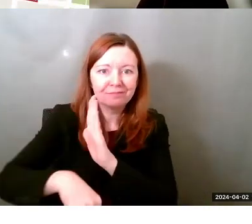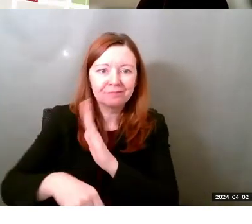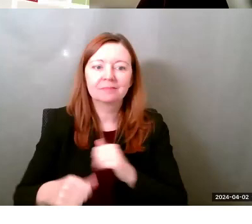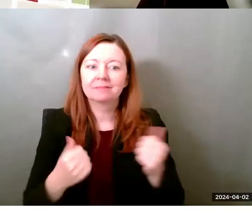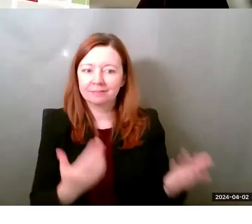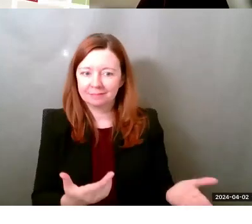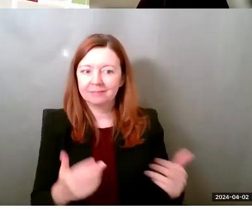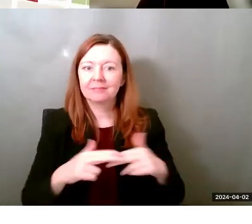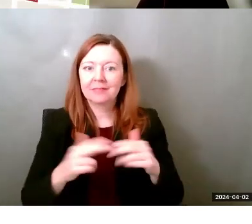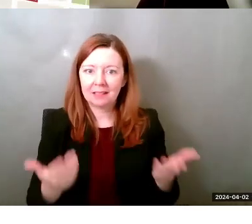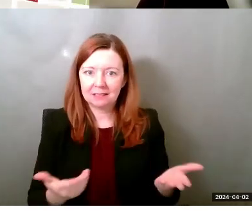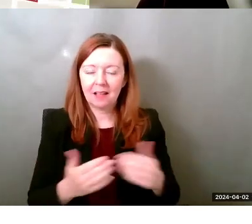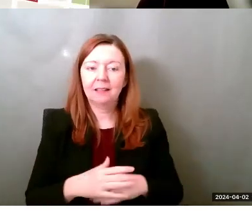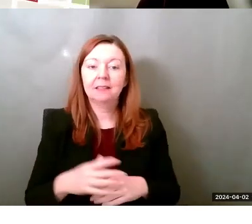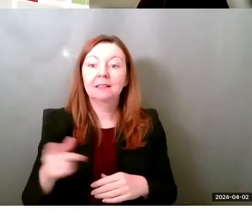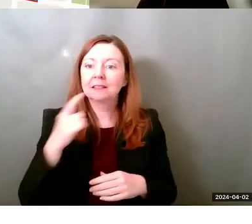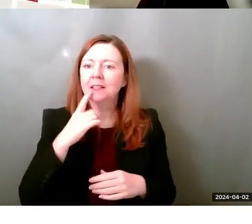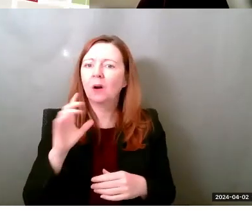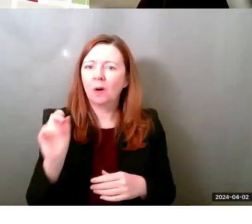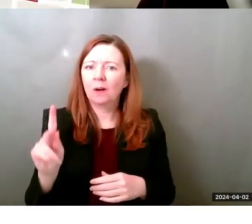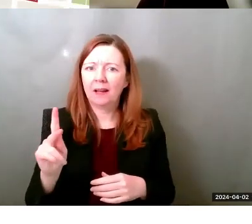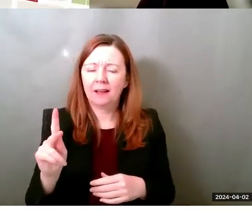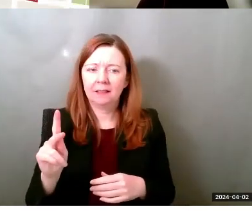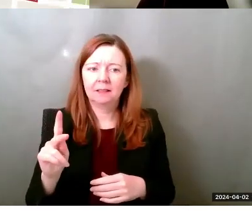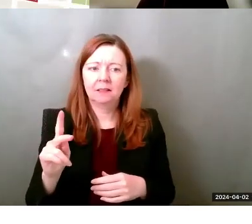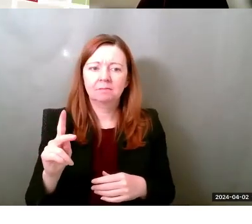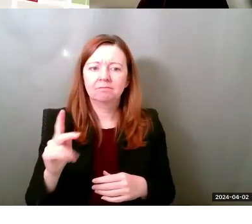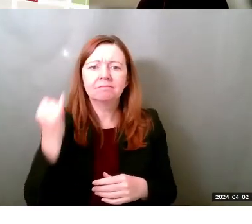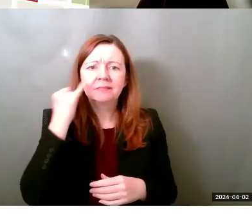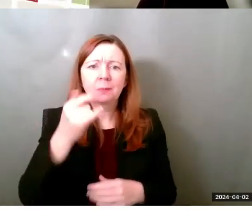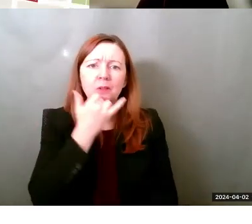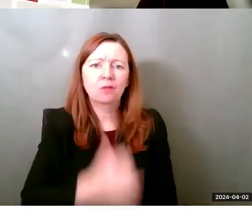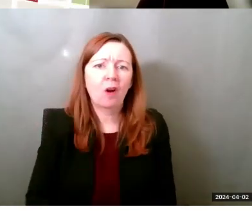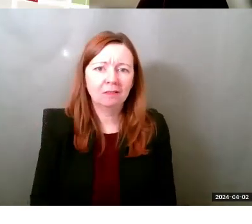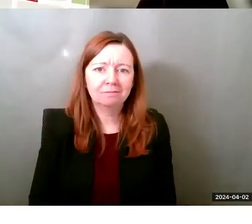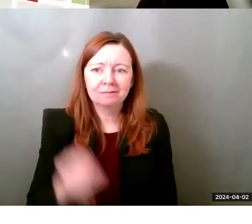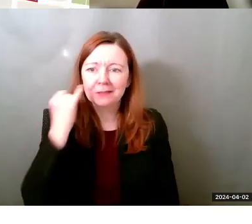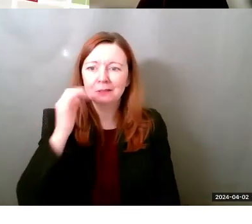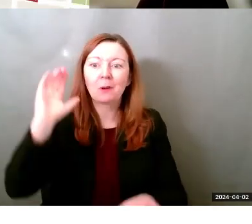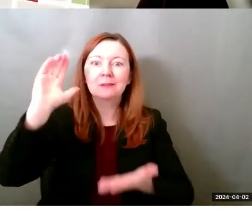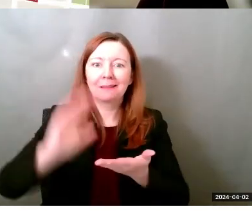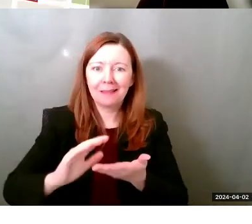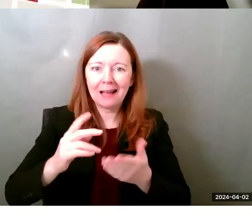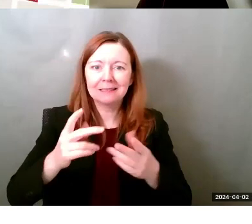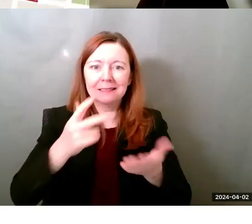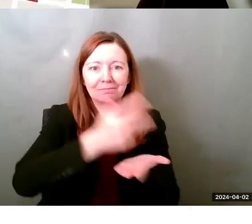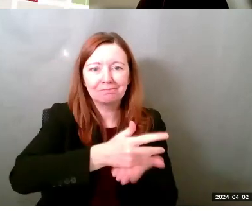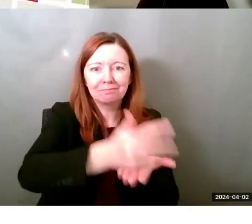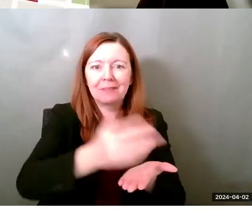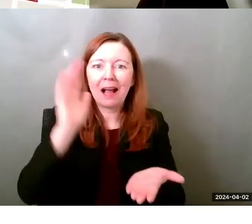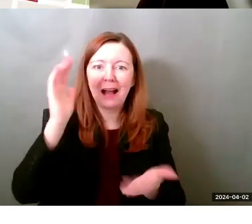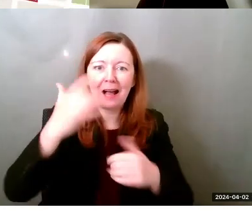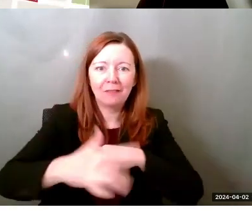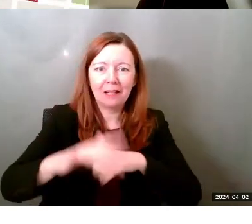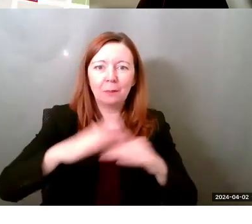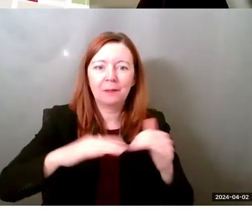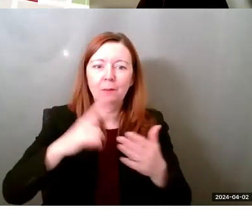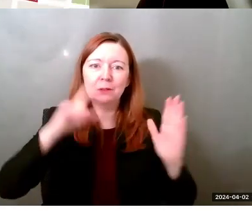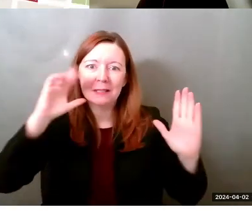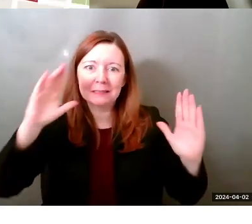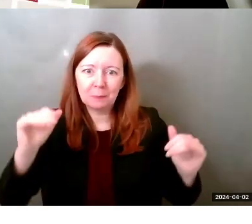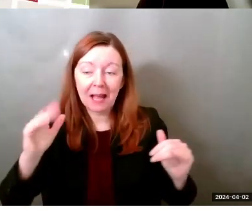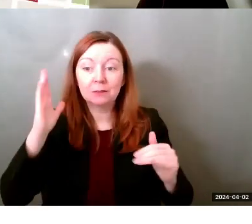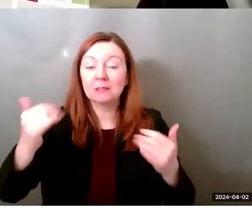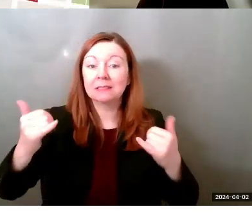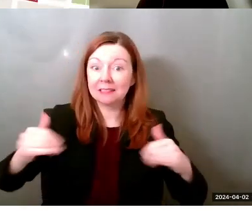slide, what they said was, well, what if you're wrong? What if there's less spaces available than what you anticipate? And will there still be